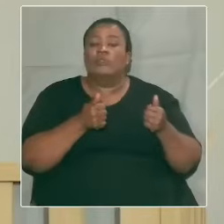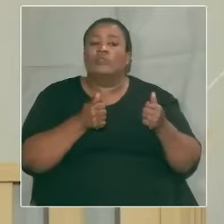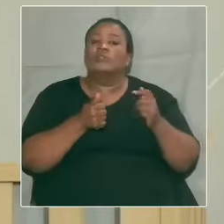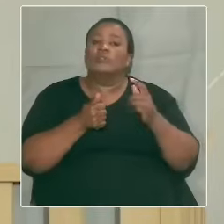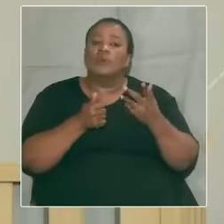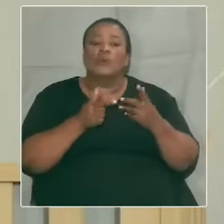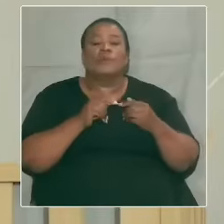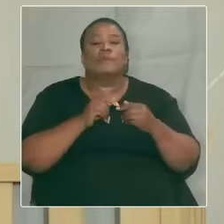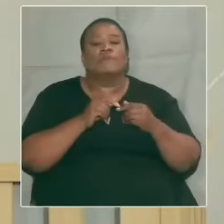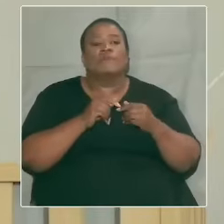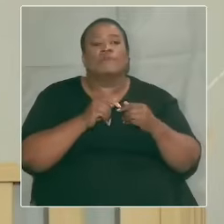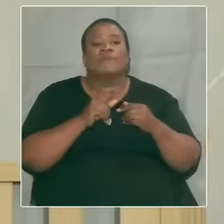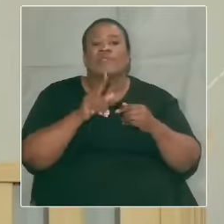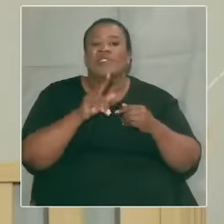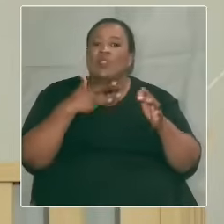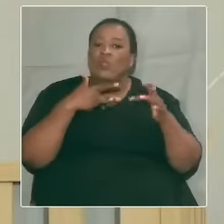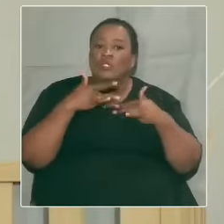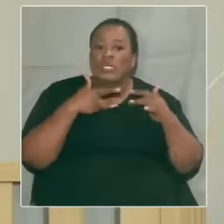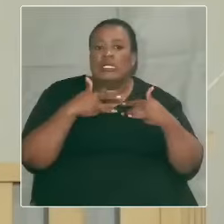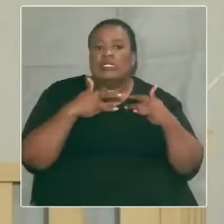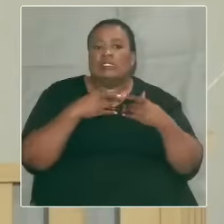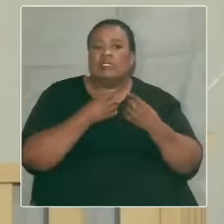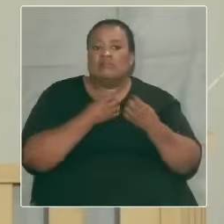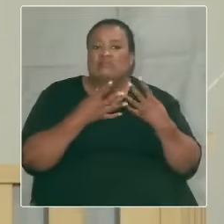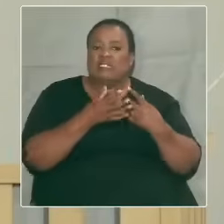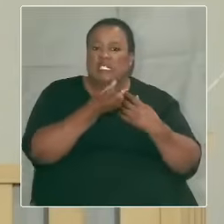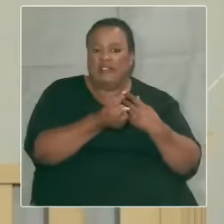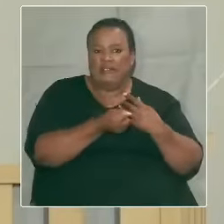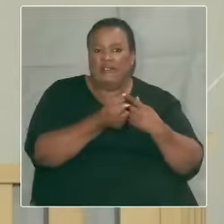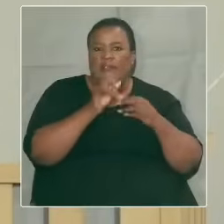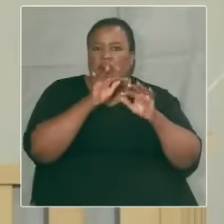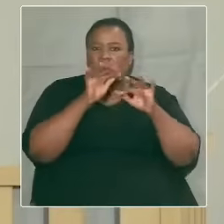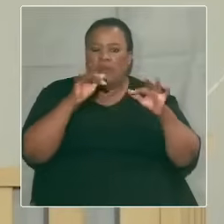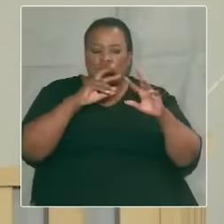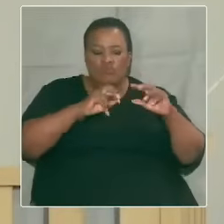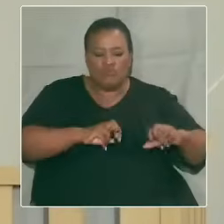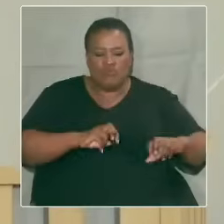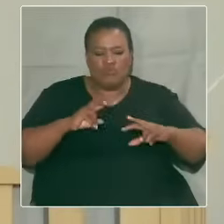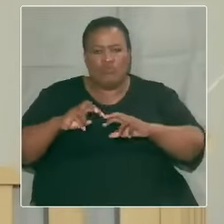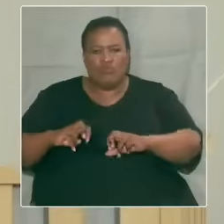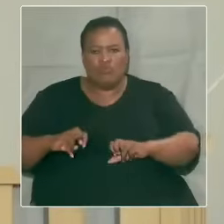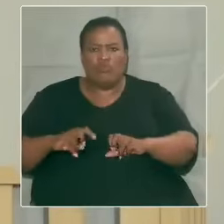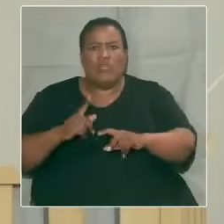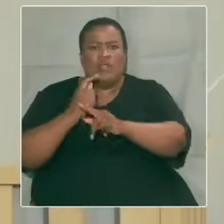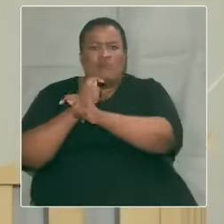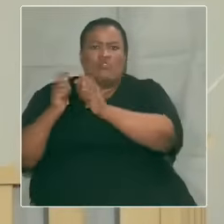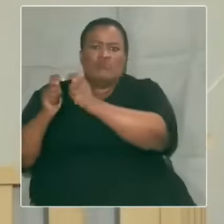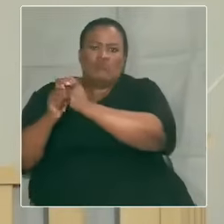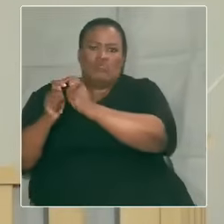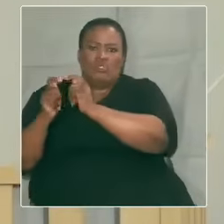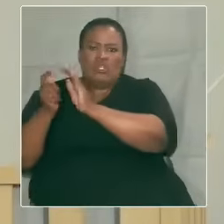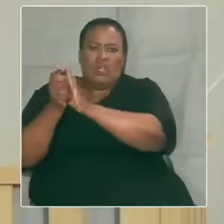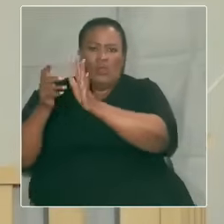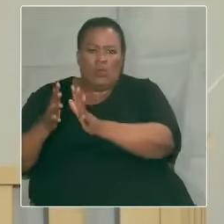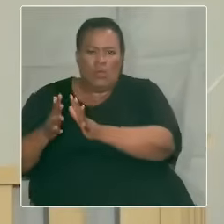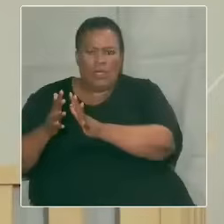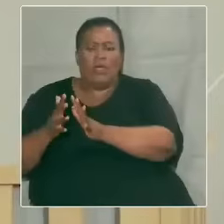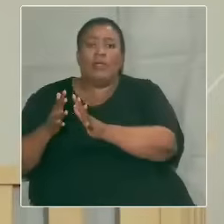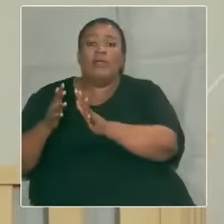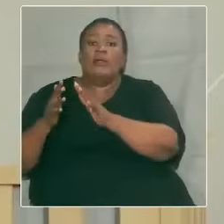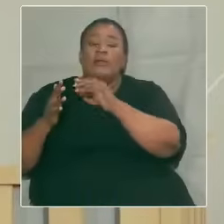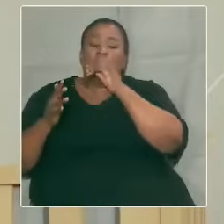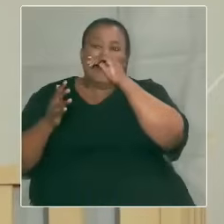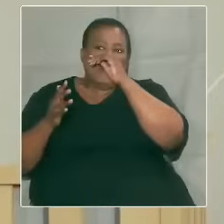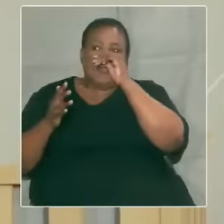raised considerable concern among the investigators and prosecutors due to the increasing threats,